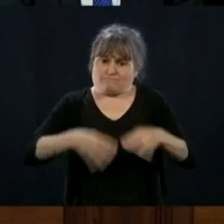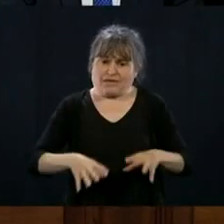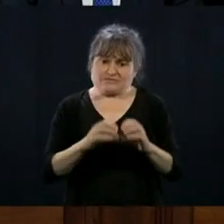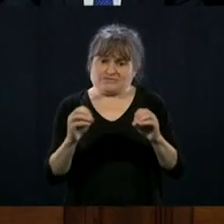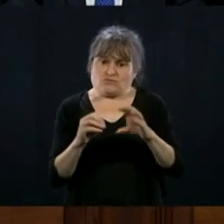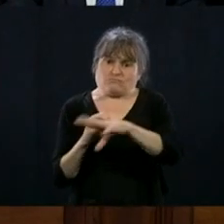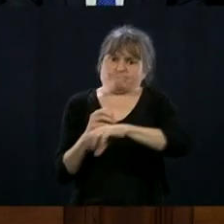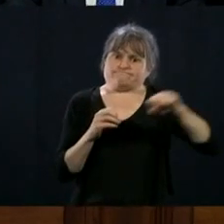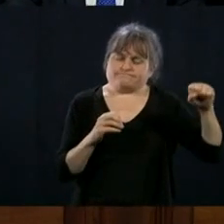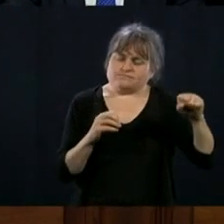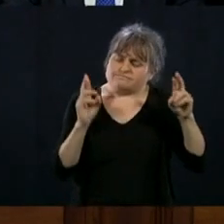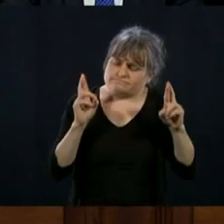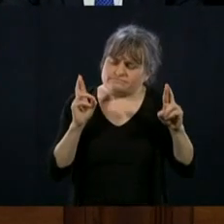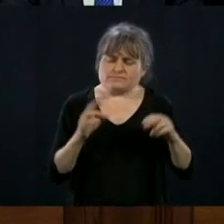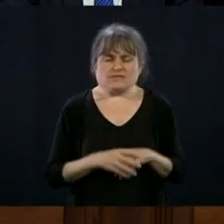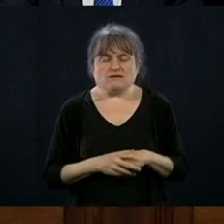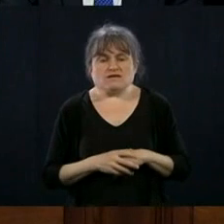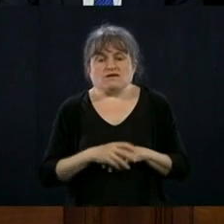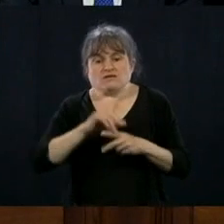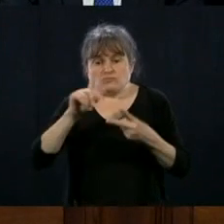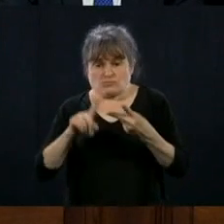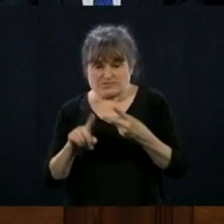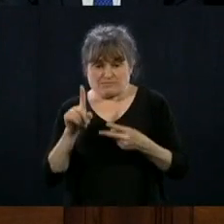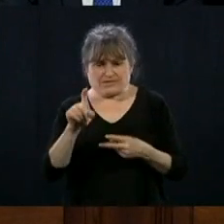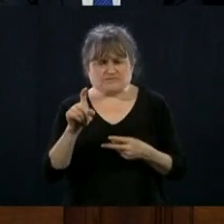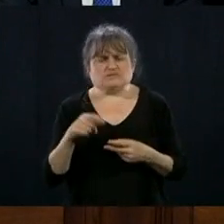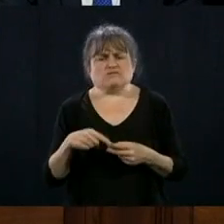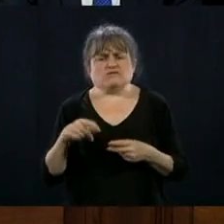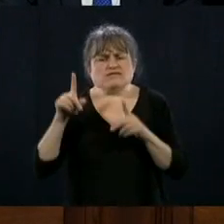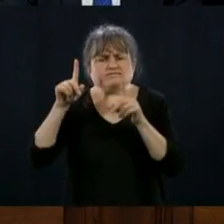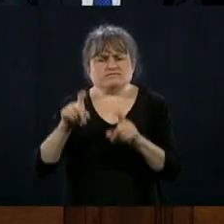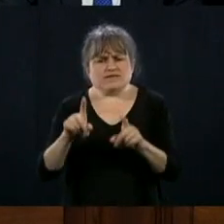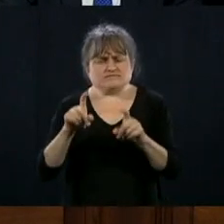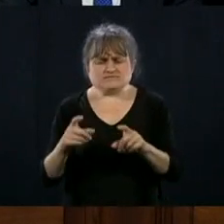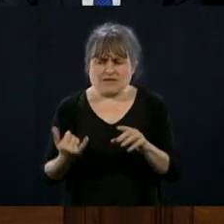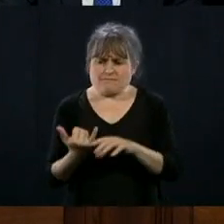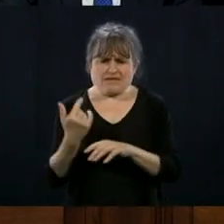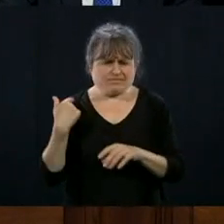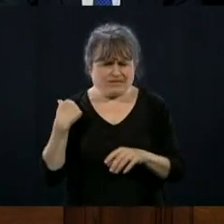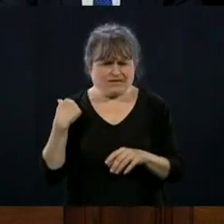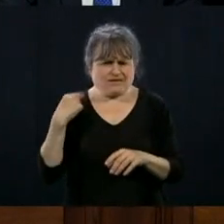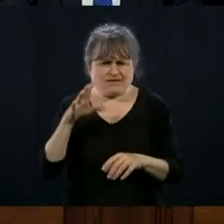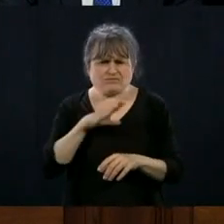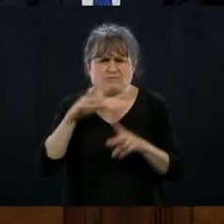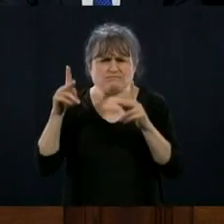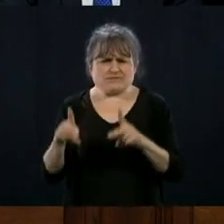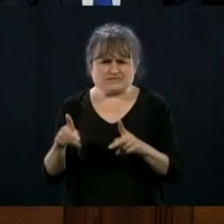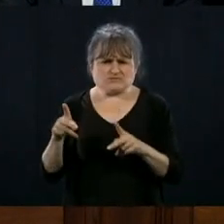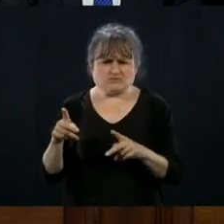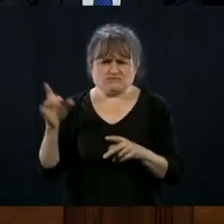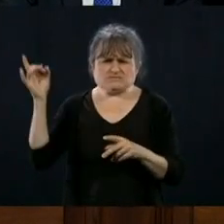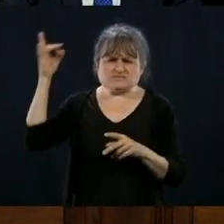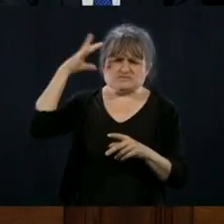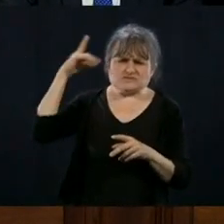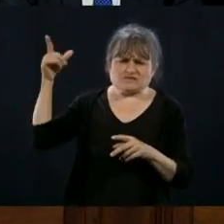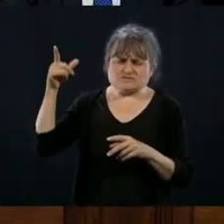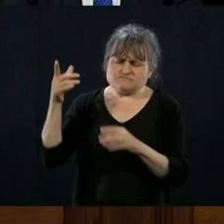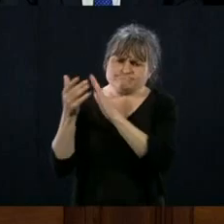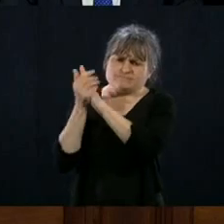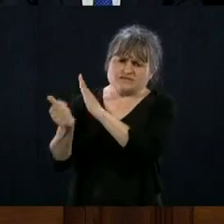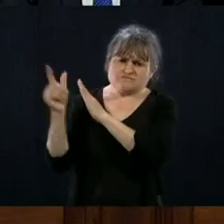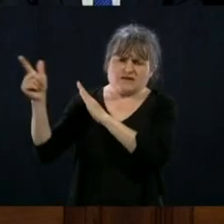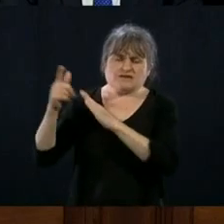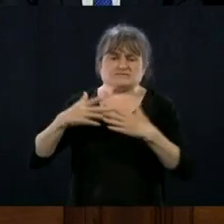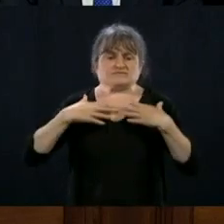Mr. Arruda, I'd like to come back to the testing strategy. This morning we could read that certain Quebec experts in public health who estimate that Quebec does not